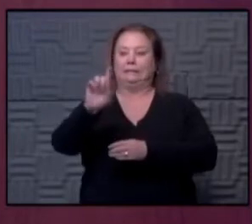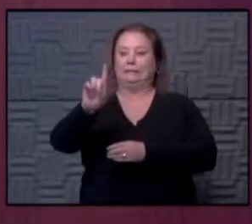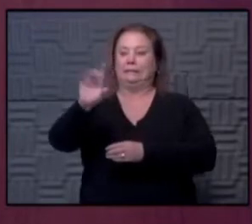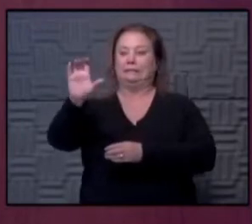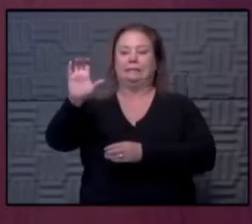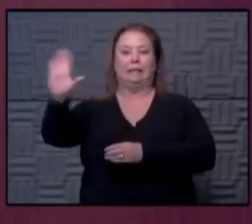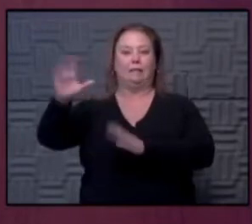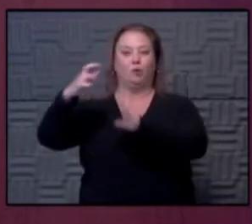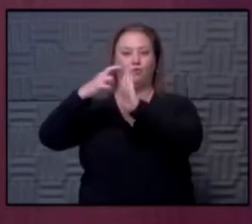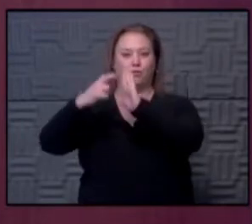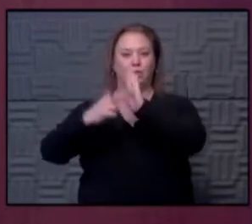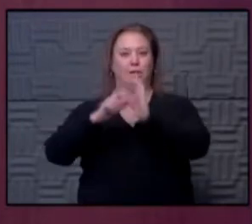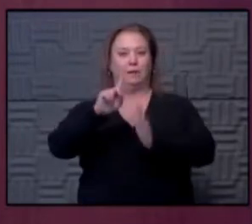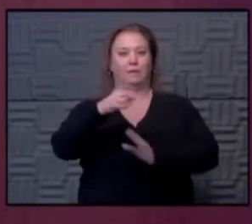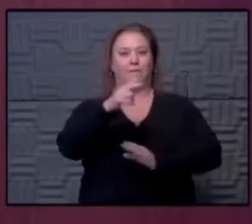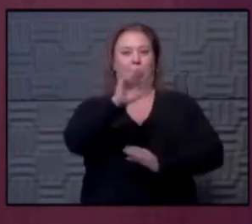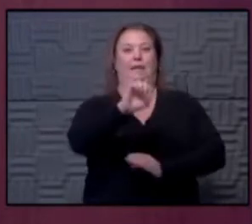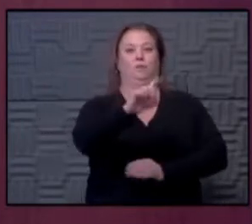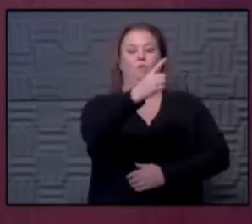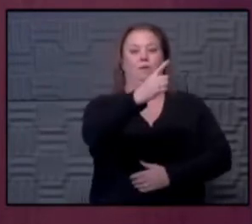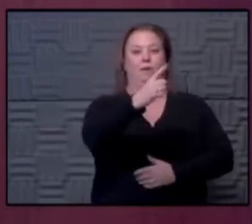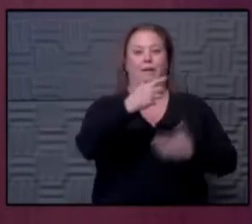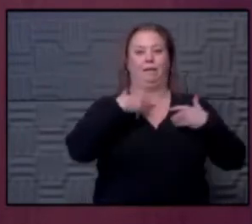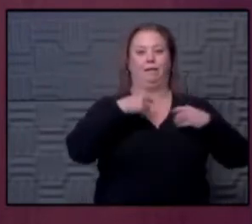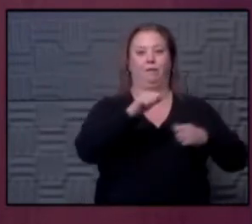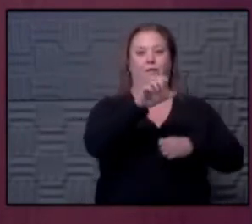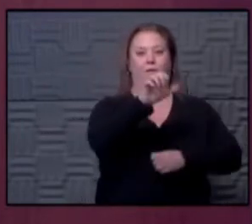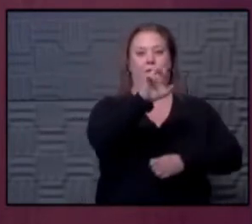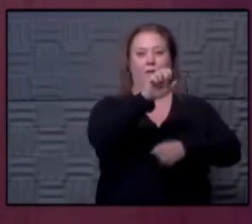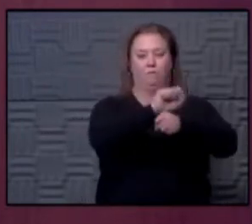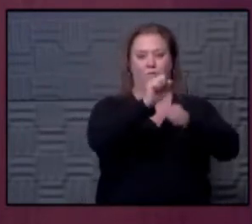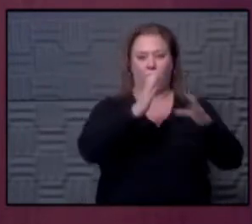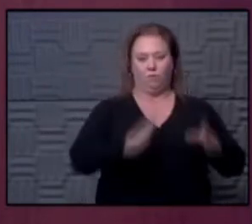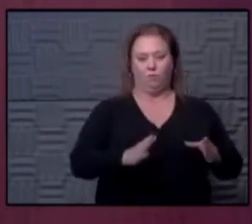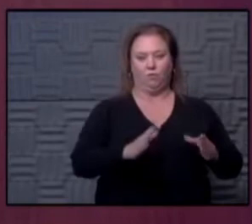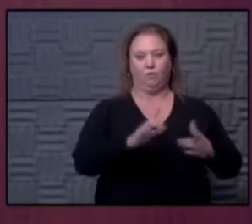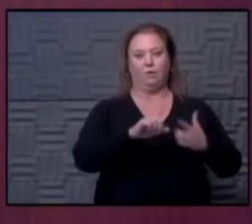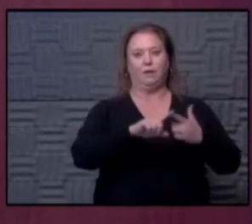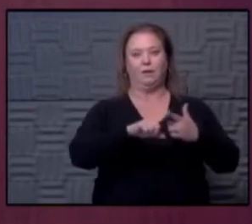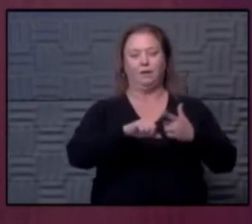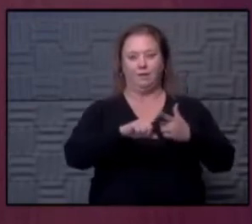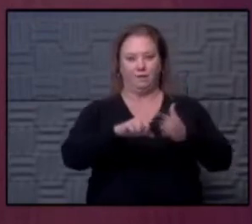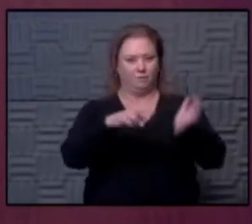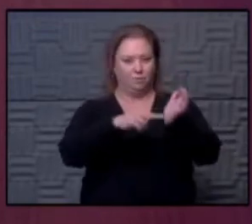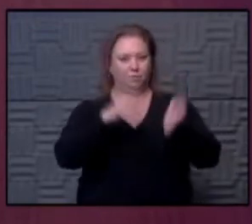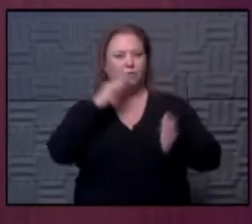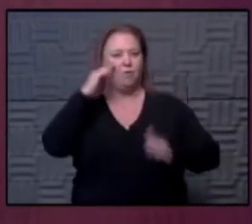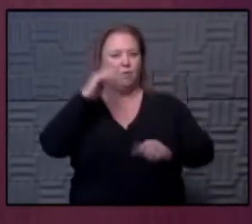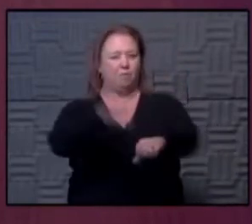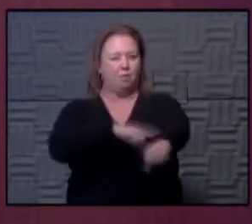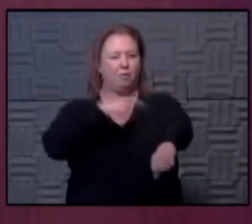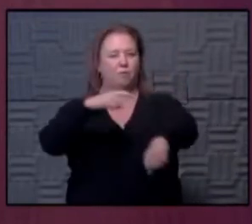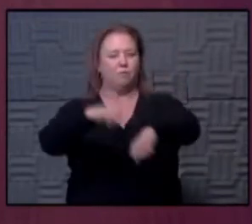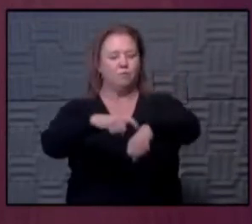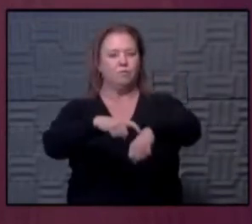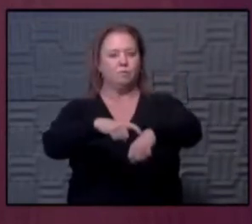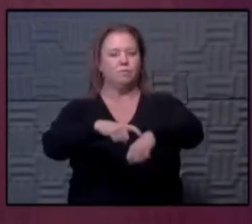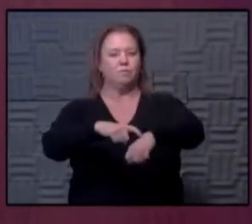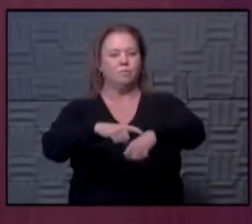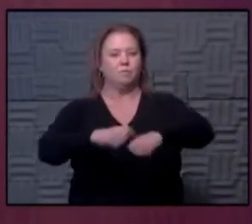vaccinated first, phase 1A is healthcare workers and long-term care residents and staff. And